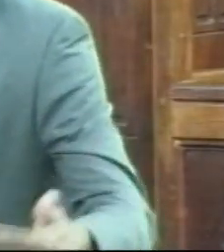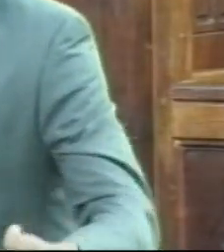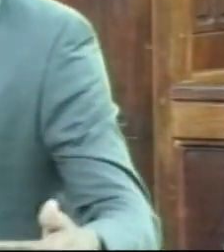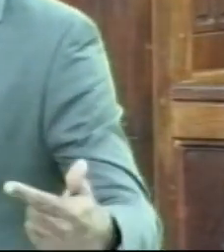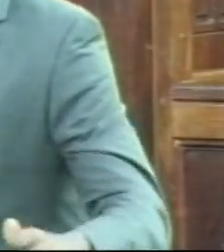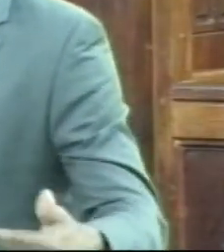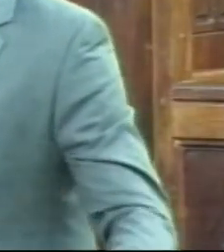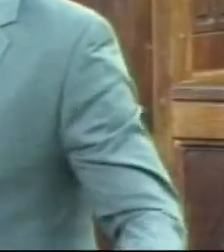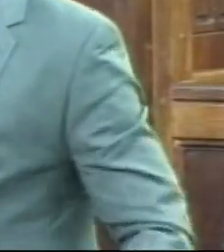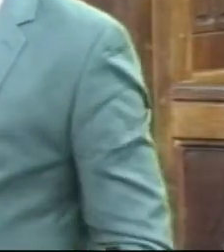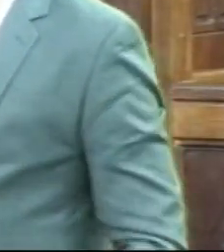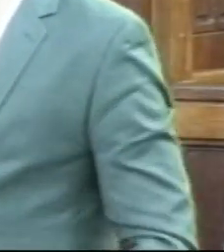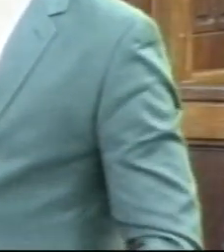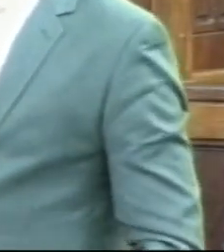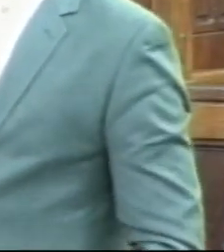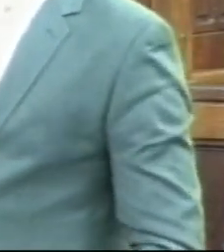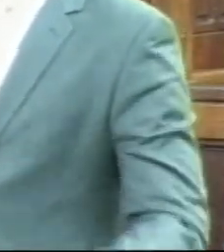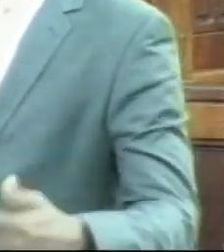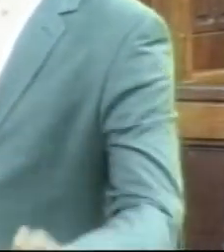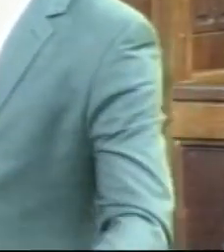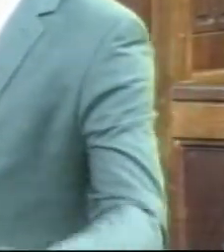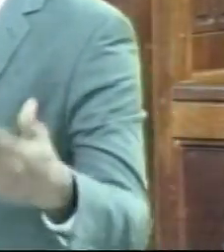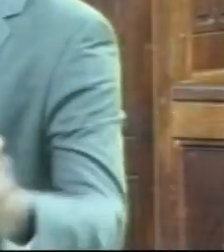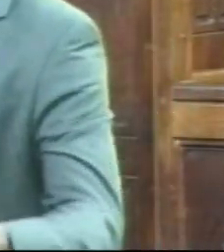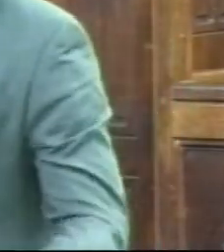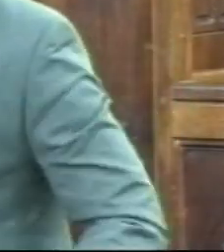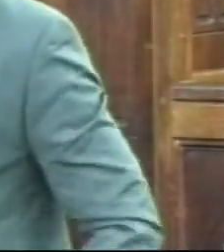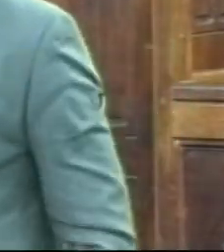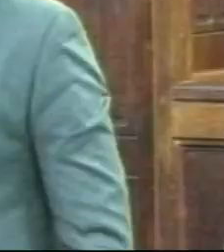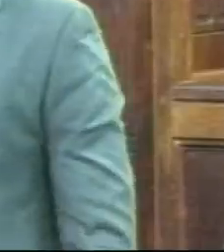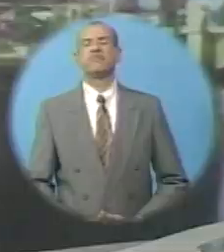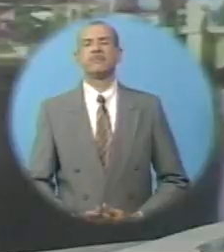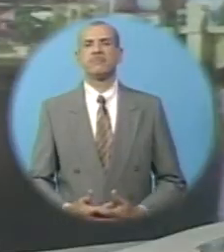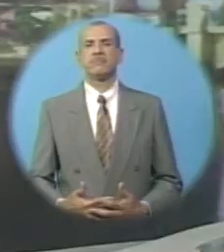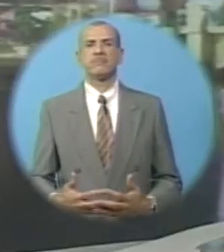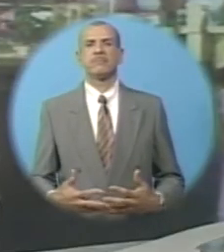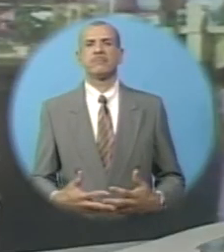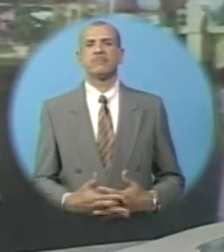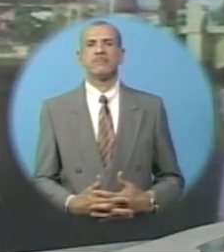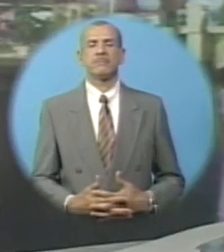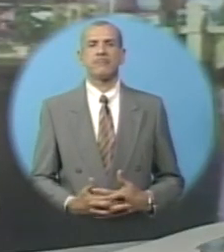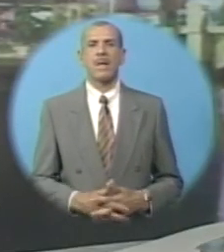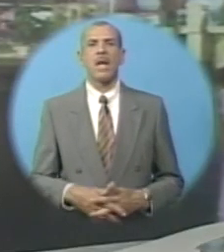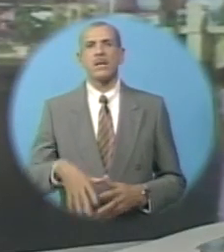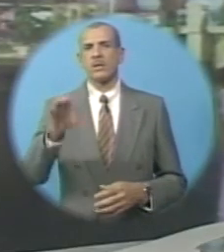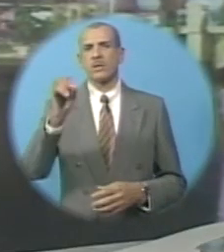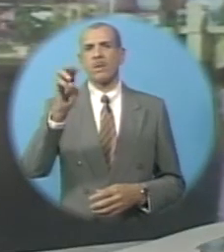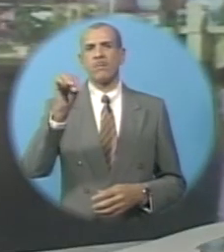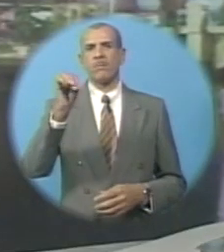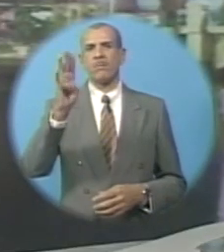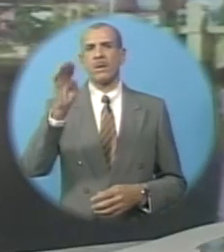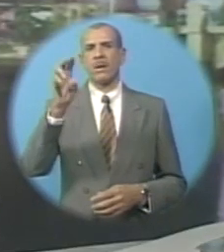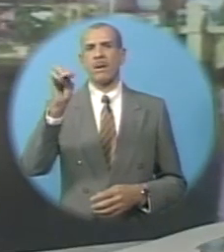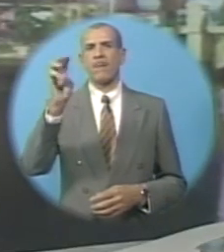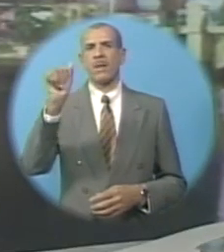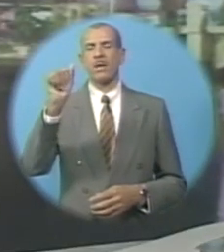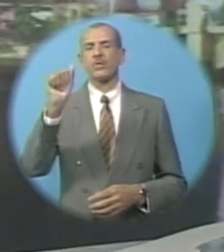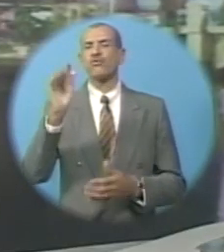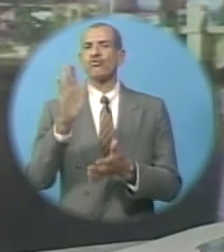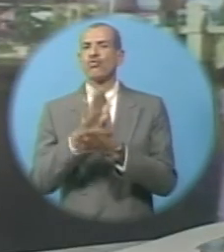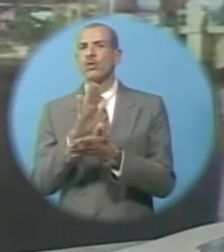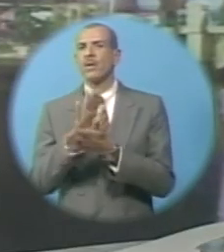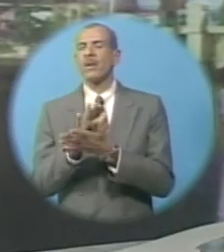working class people in this country to be involved in public transport. The Combermere School has once again been